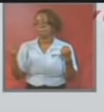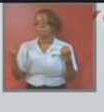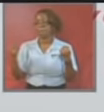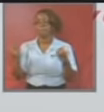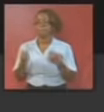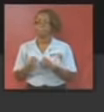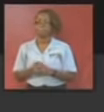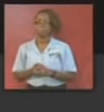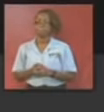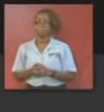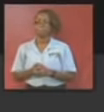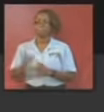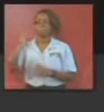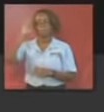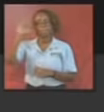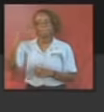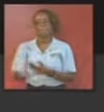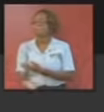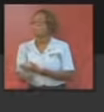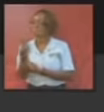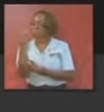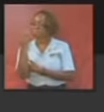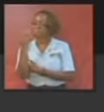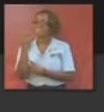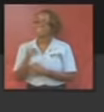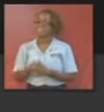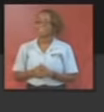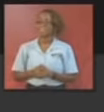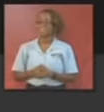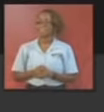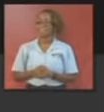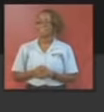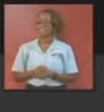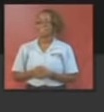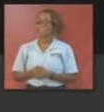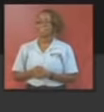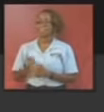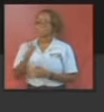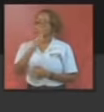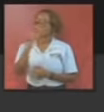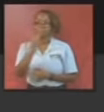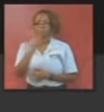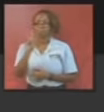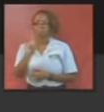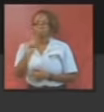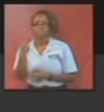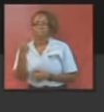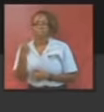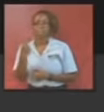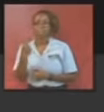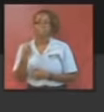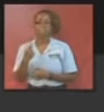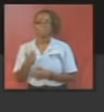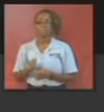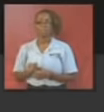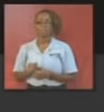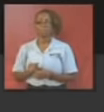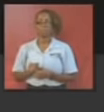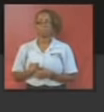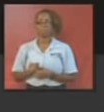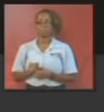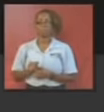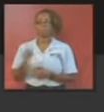Hi, morning. Clint Chandrack of Newsday. Couple of questions I have. Firstly, given the concerns being raised